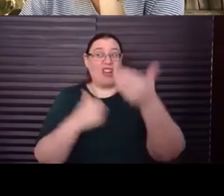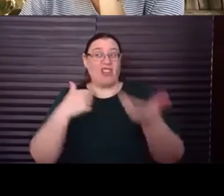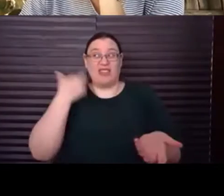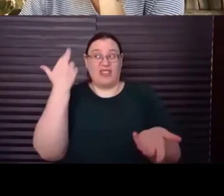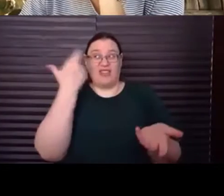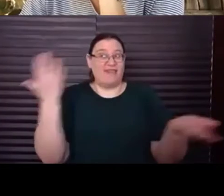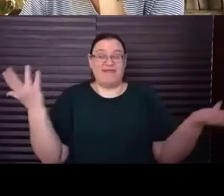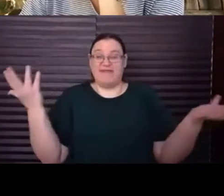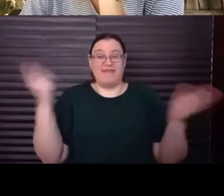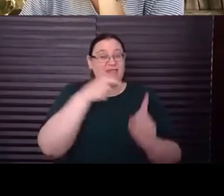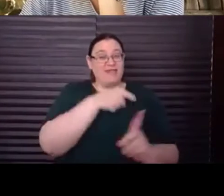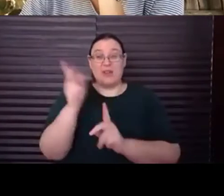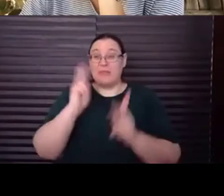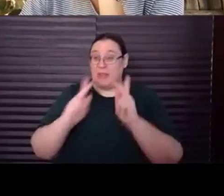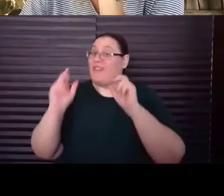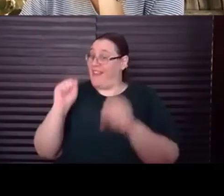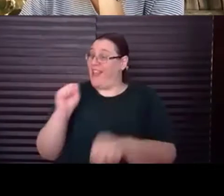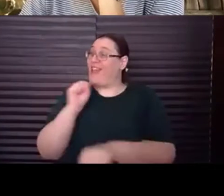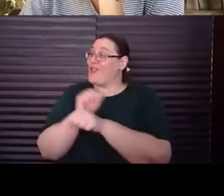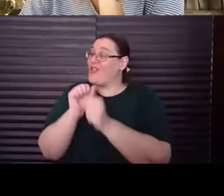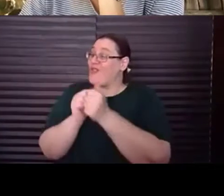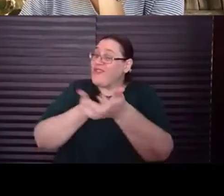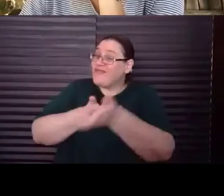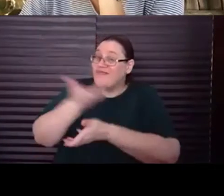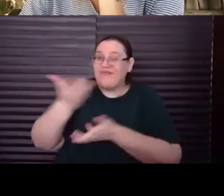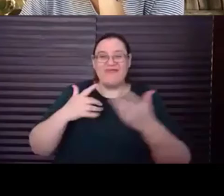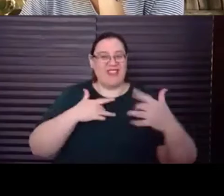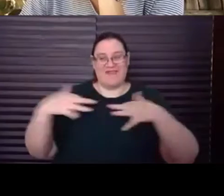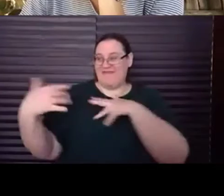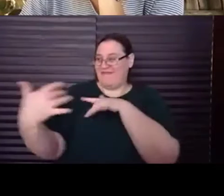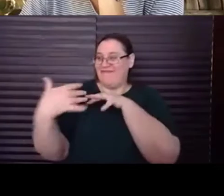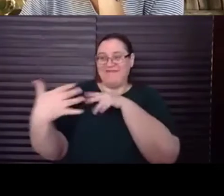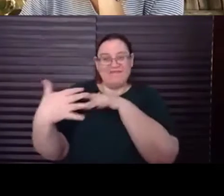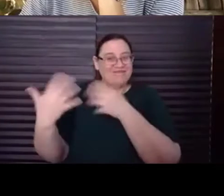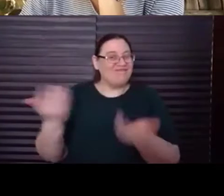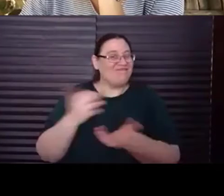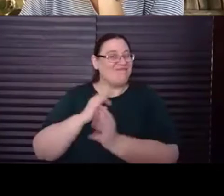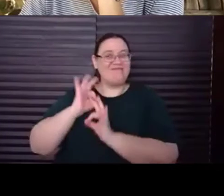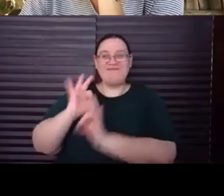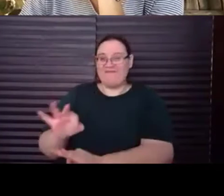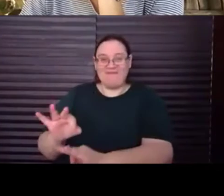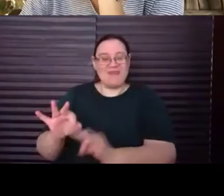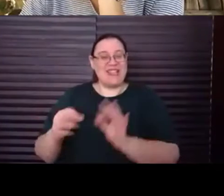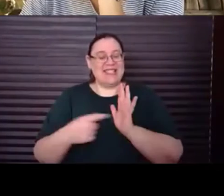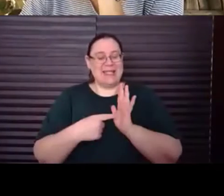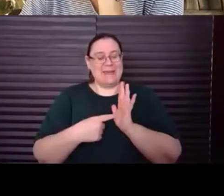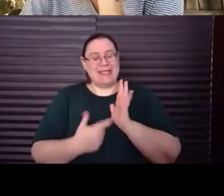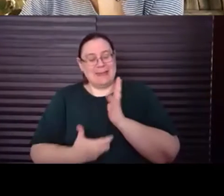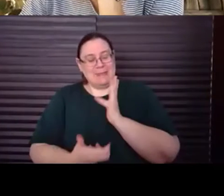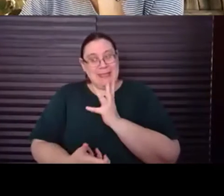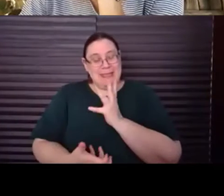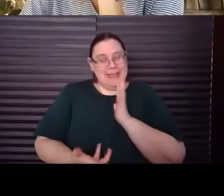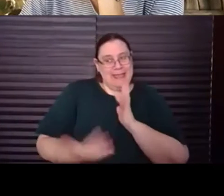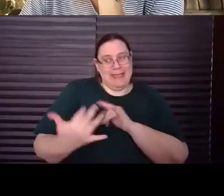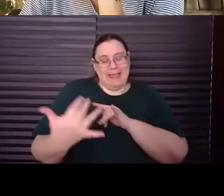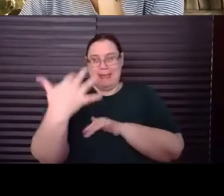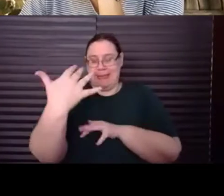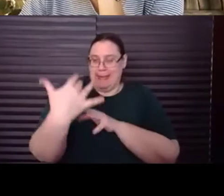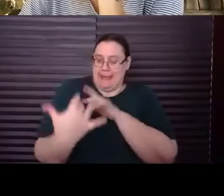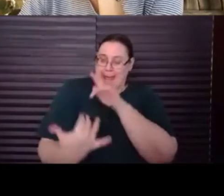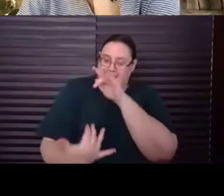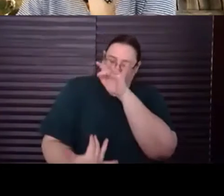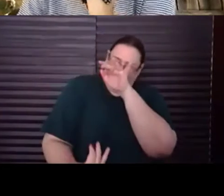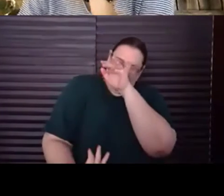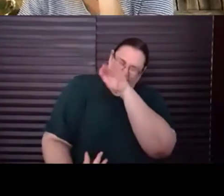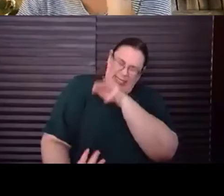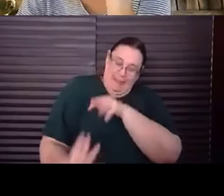that there's certain people that you can work with, that the chemistry's there, and there's sometimes that you kind of got to force it. And with Steven